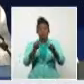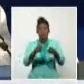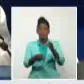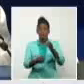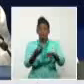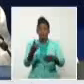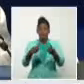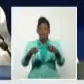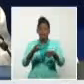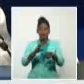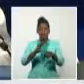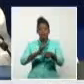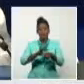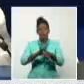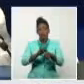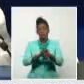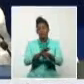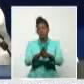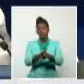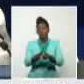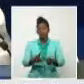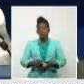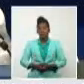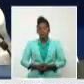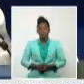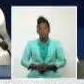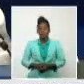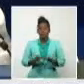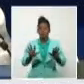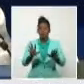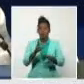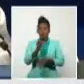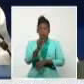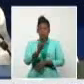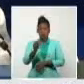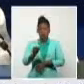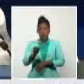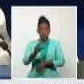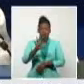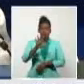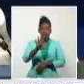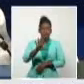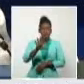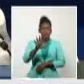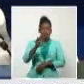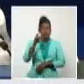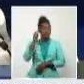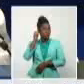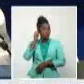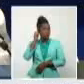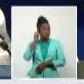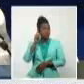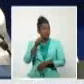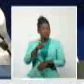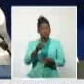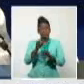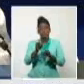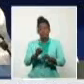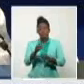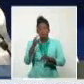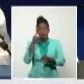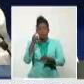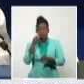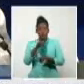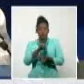7.4% of confirmed cases. These are the people who have been abroad, and once they are back in the country and after a period